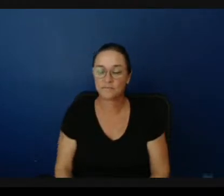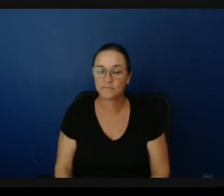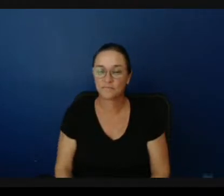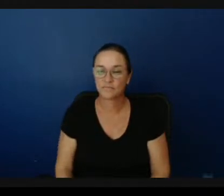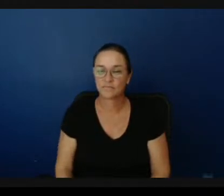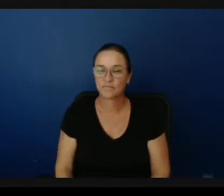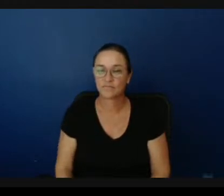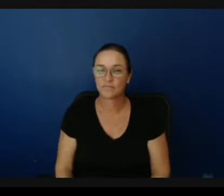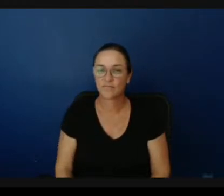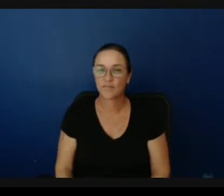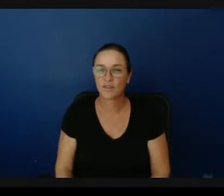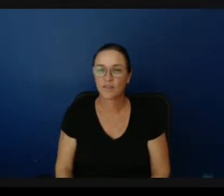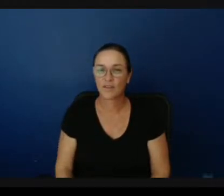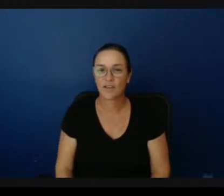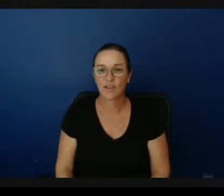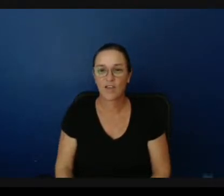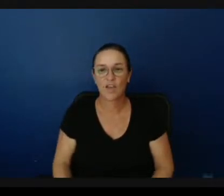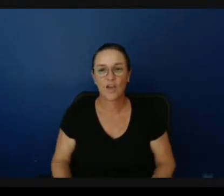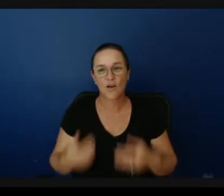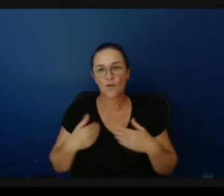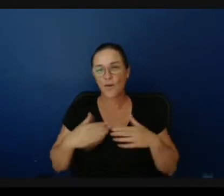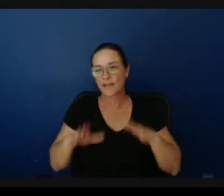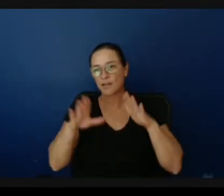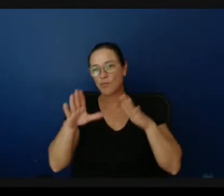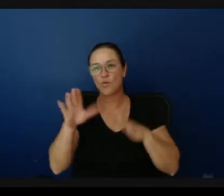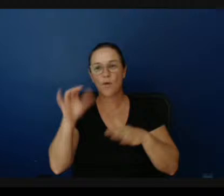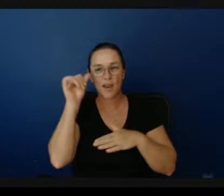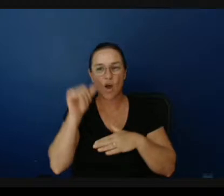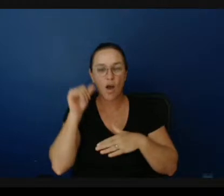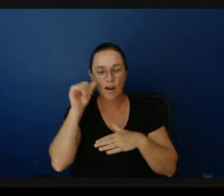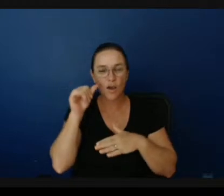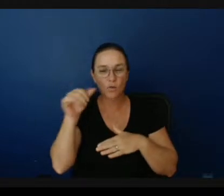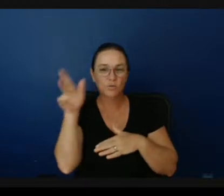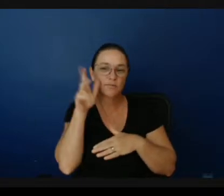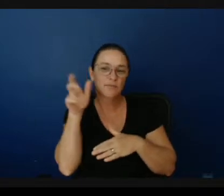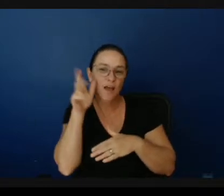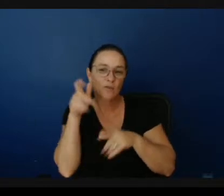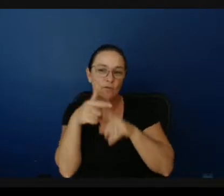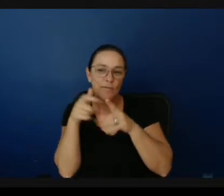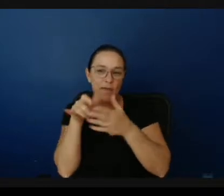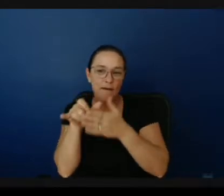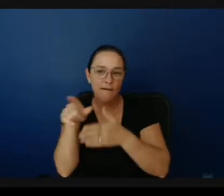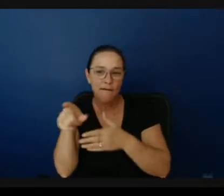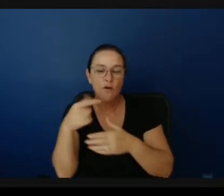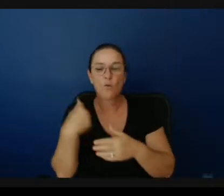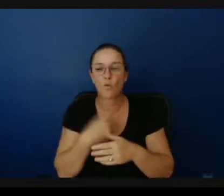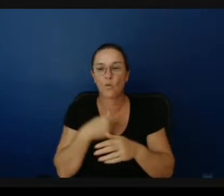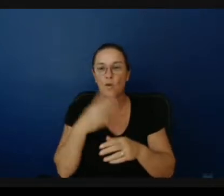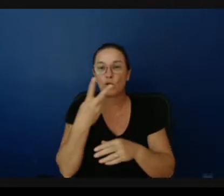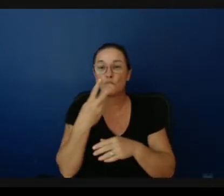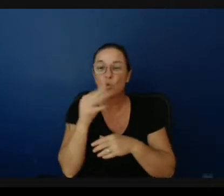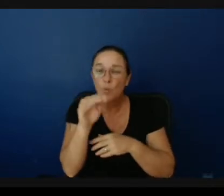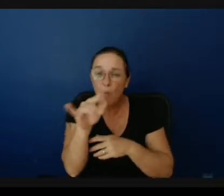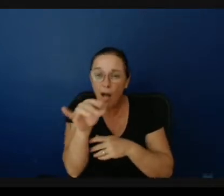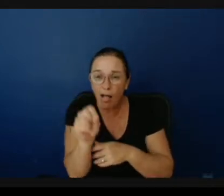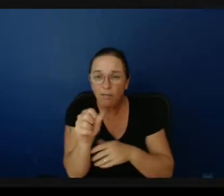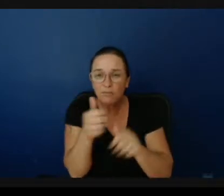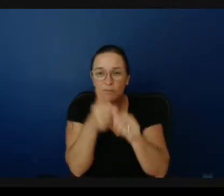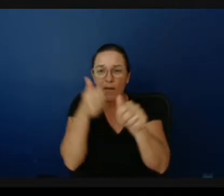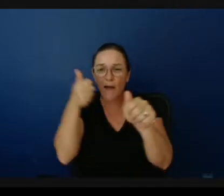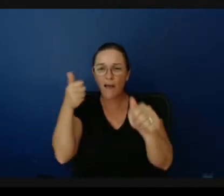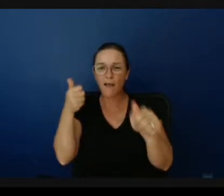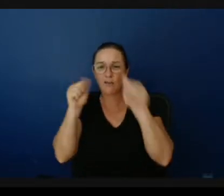I mean, we captured some good audio this time as well, and we were 2 miles back, and we could catch audio.